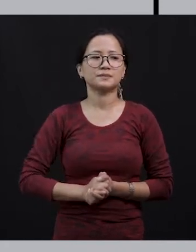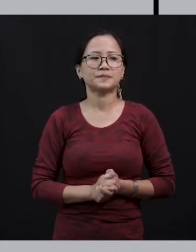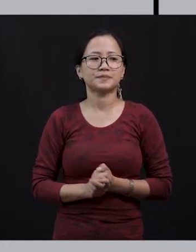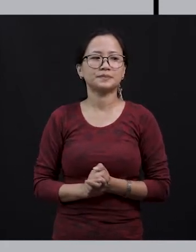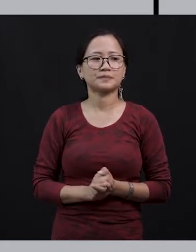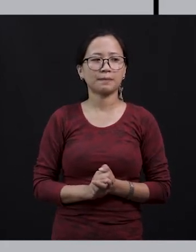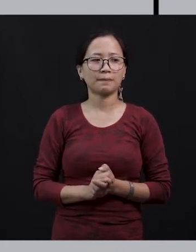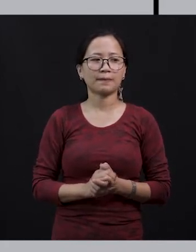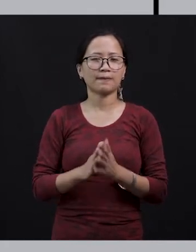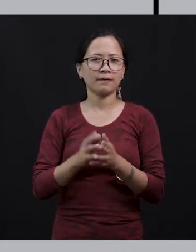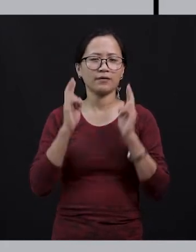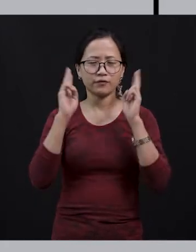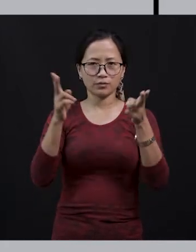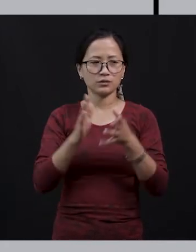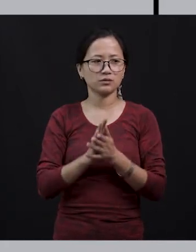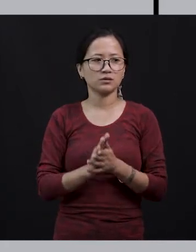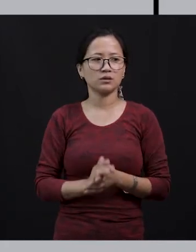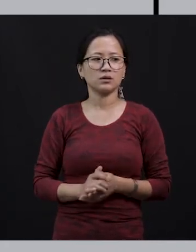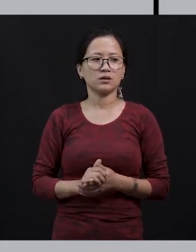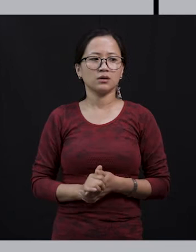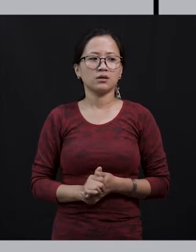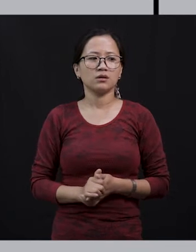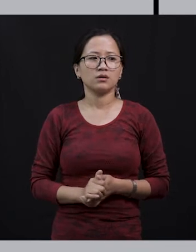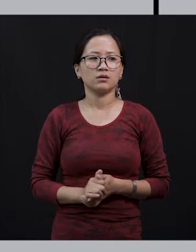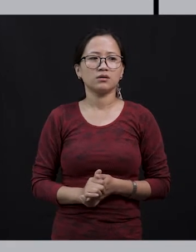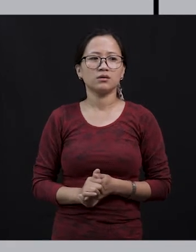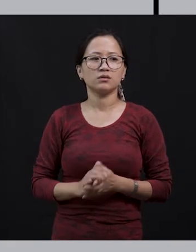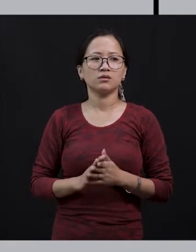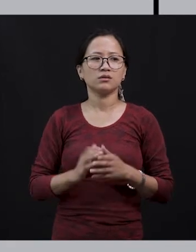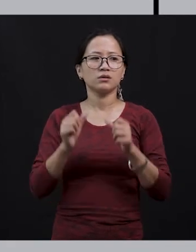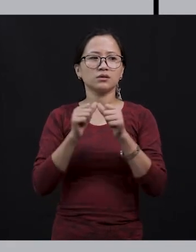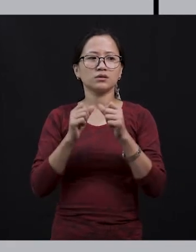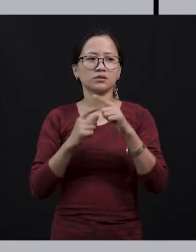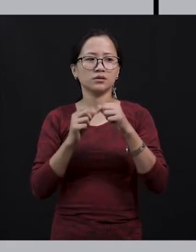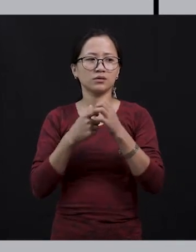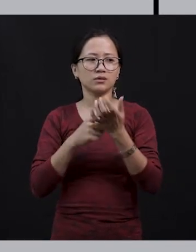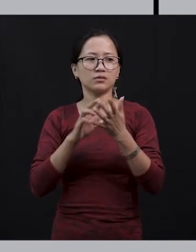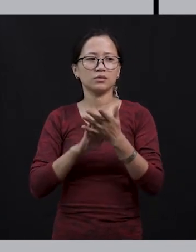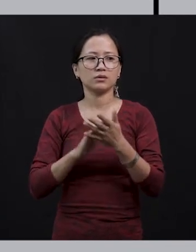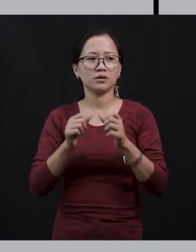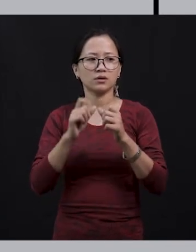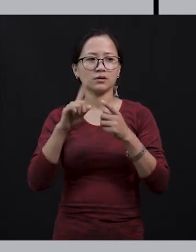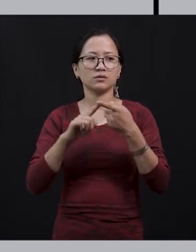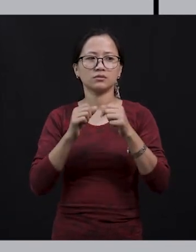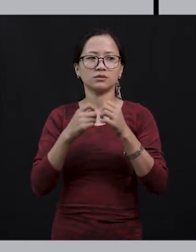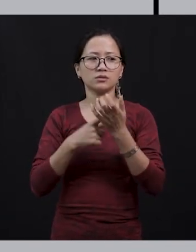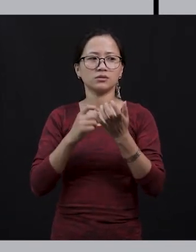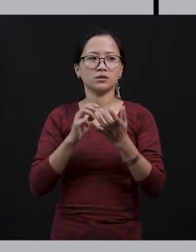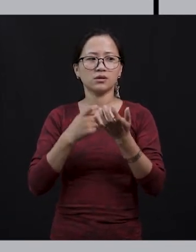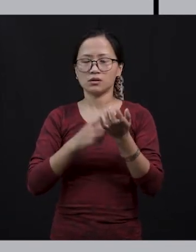chronicles. So the famous one is Al-Baruni's Takit-e-Hind, Tariq-e-Firoz-Shahi. So he wrote about Firoz